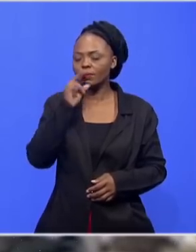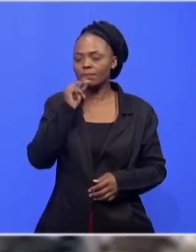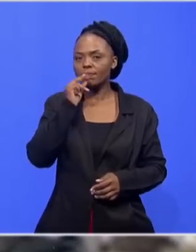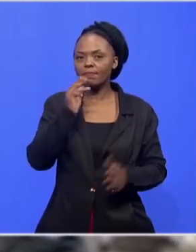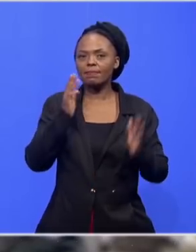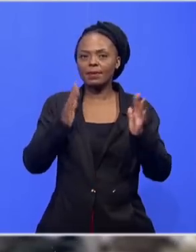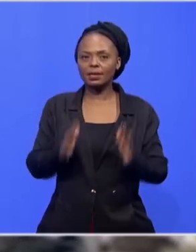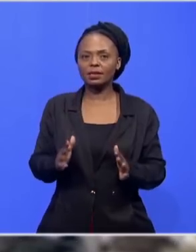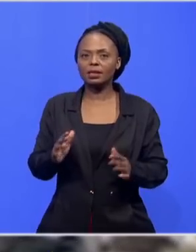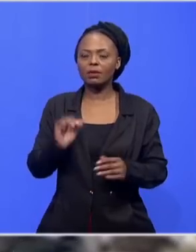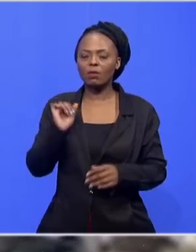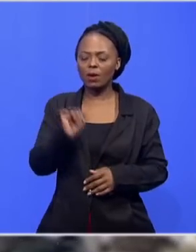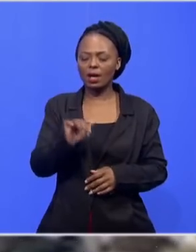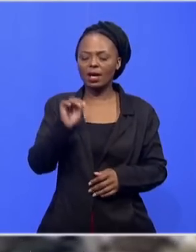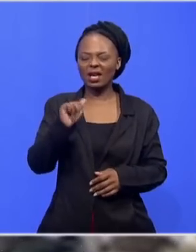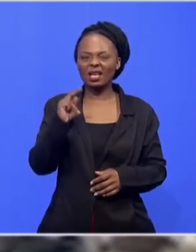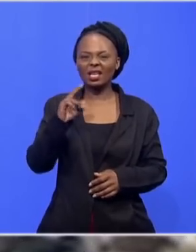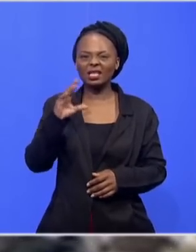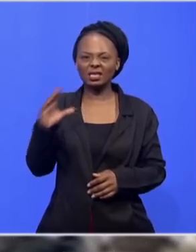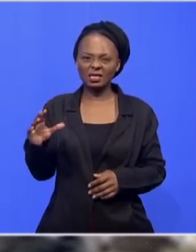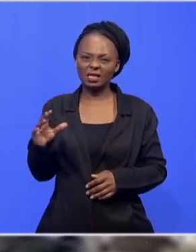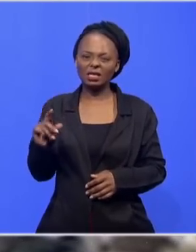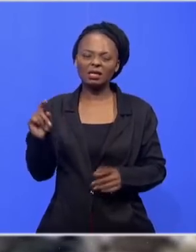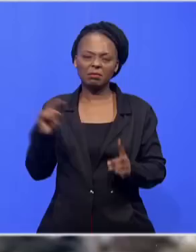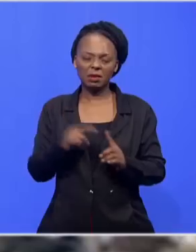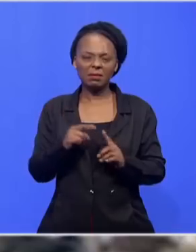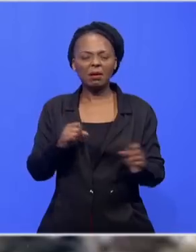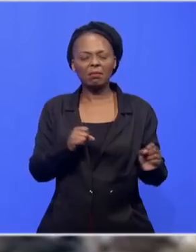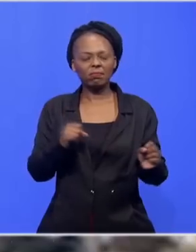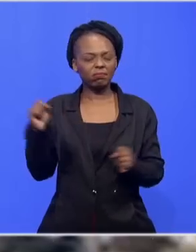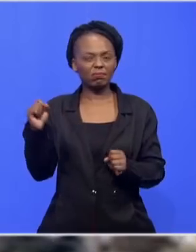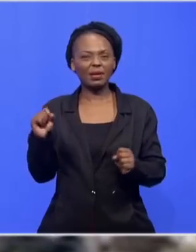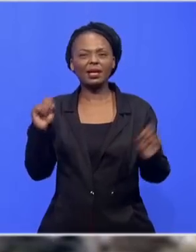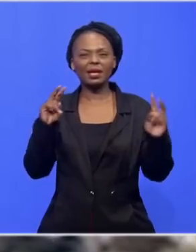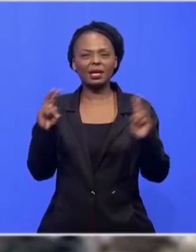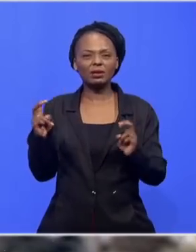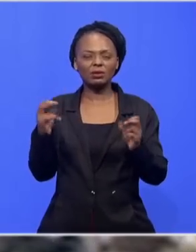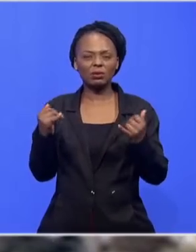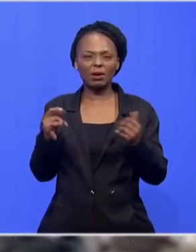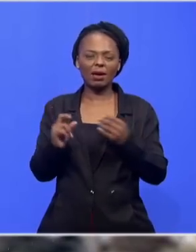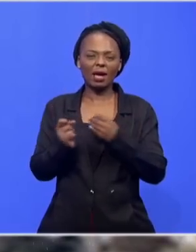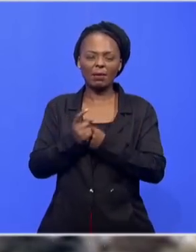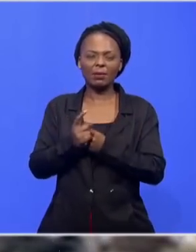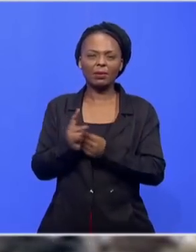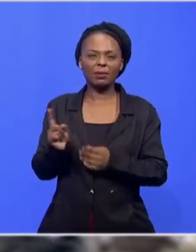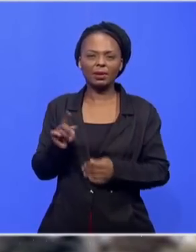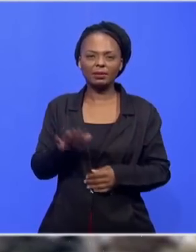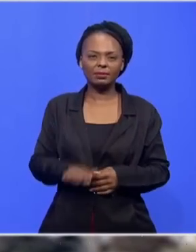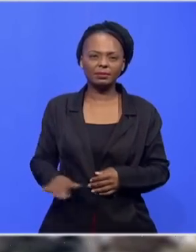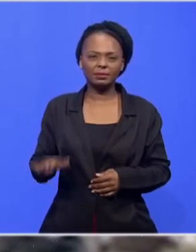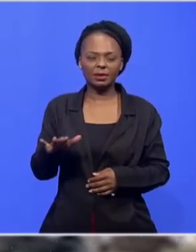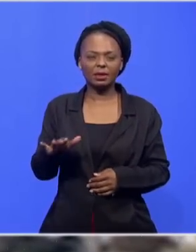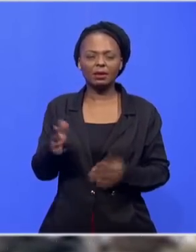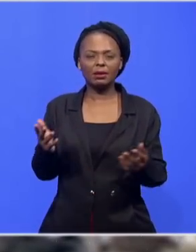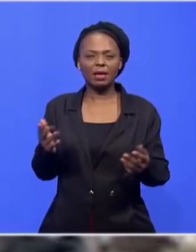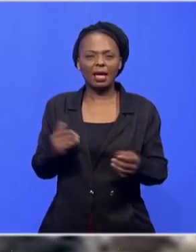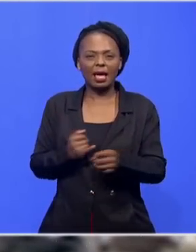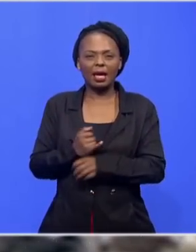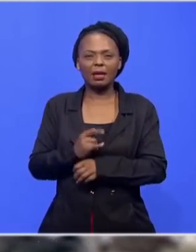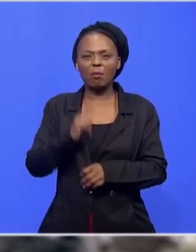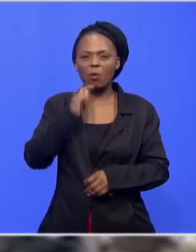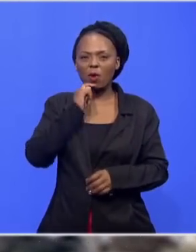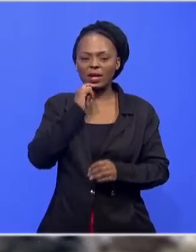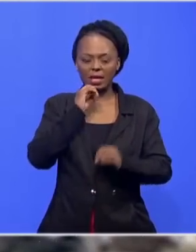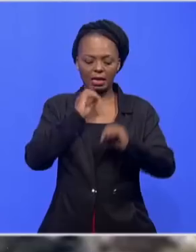Mabhida region. A bit earlier on, they also issued a statement with regards to that incident that took place in the early hours of the